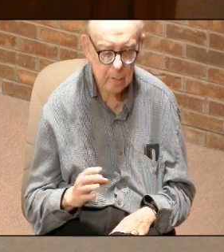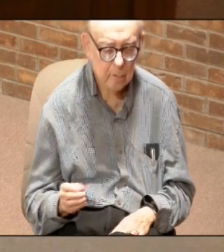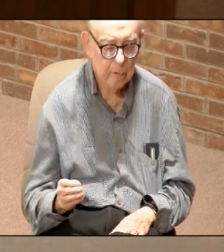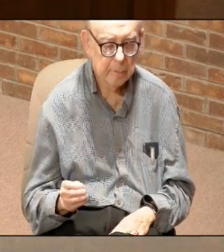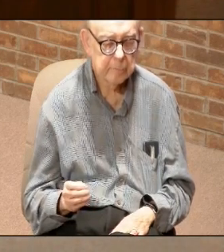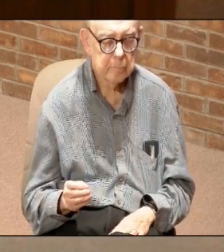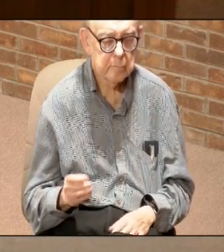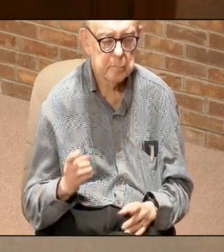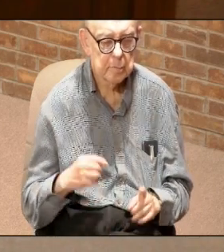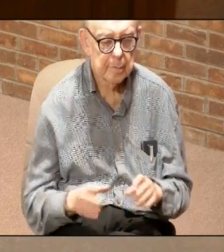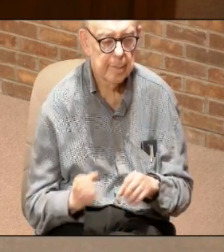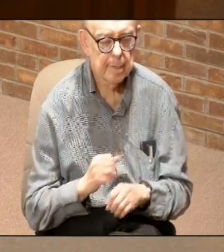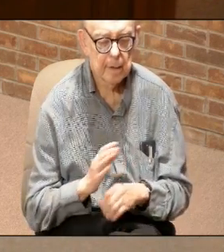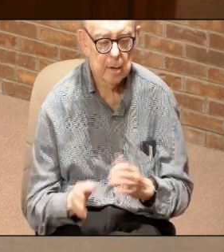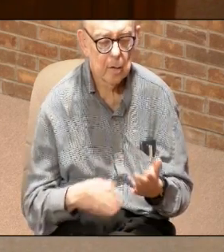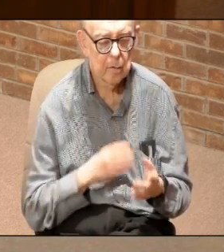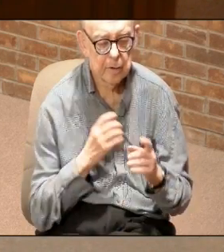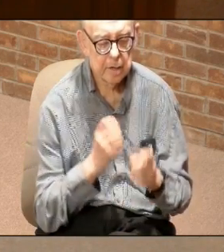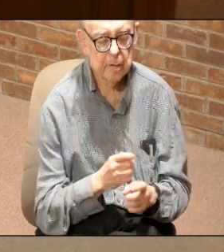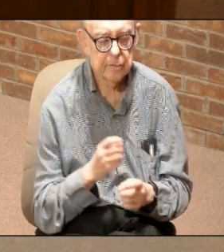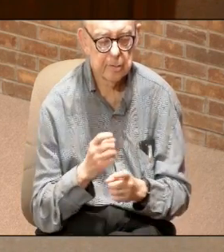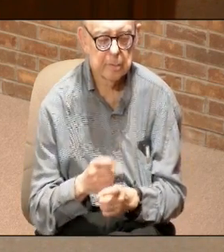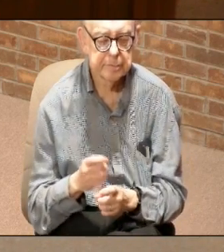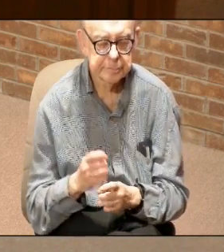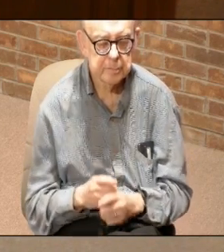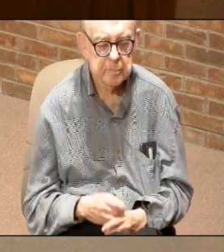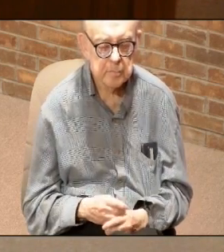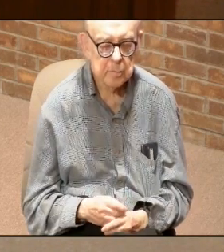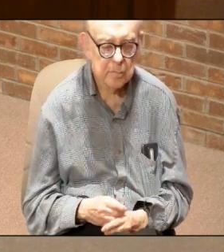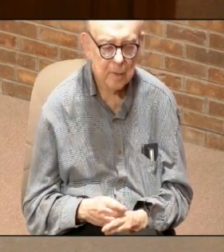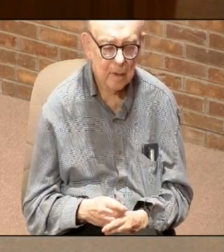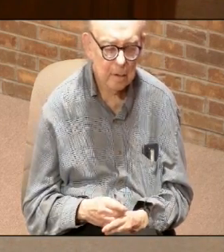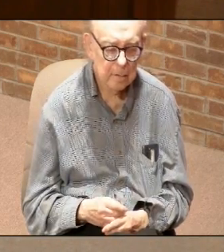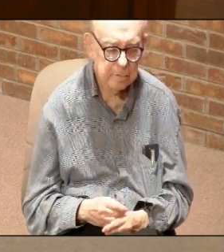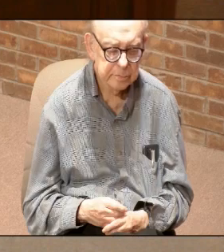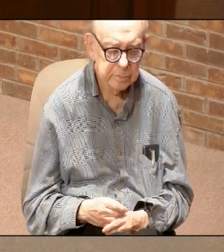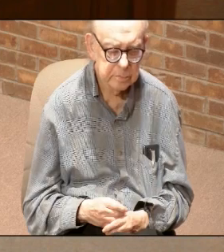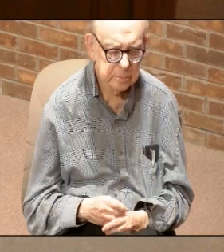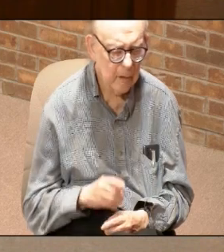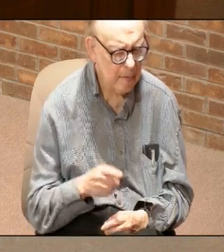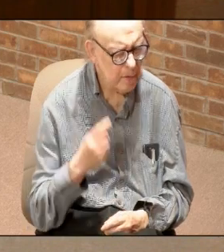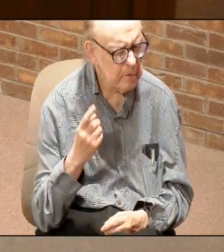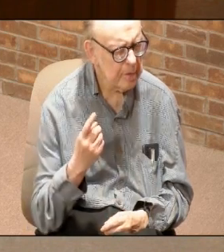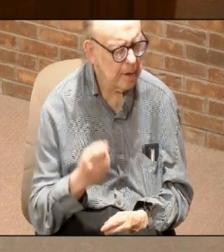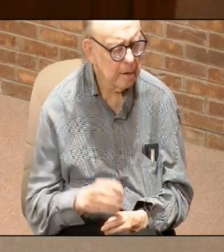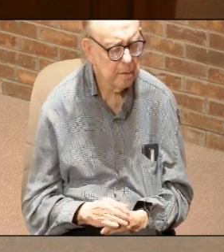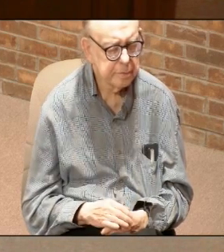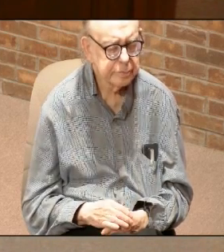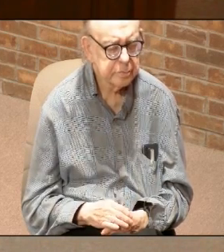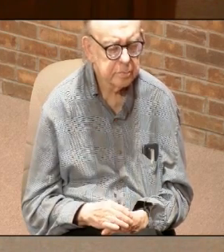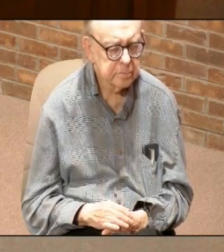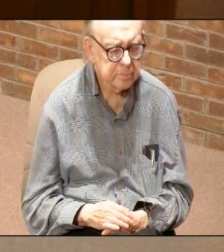And you go and you get all of the gifts, you think.